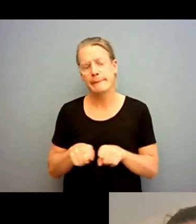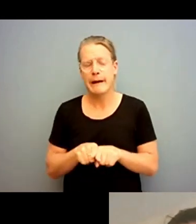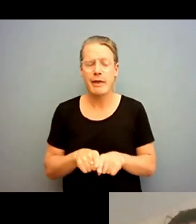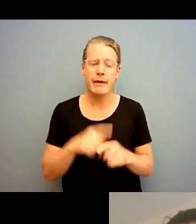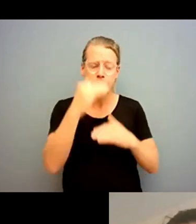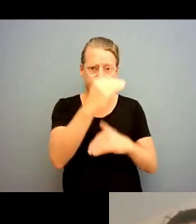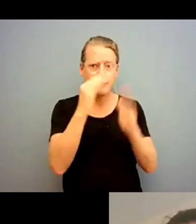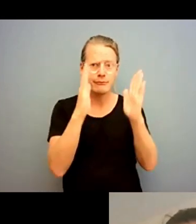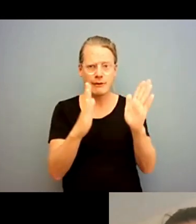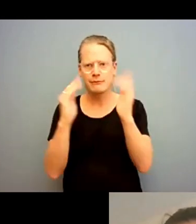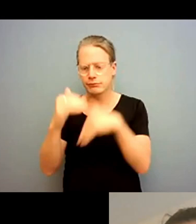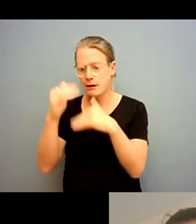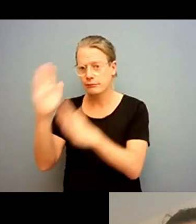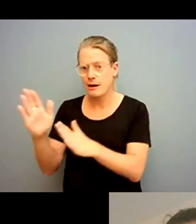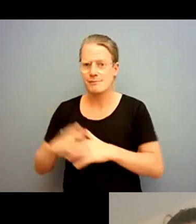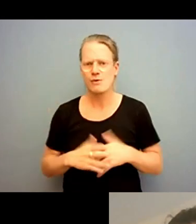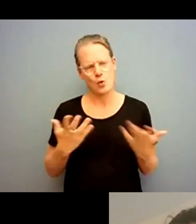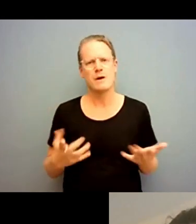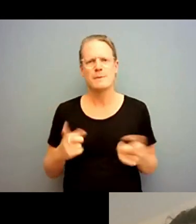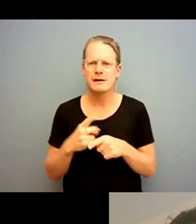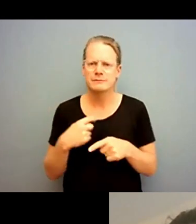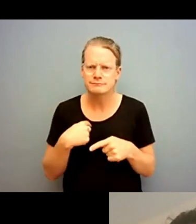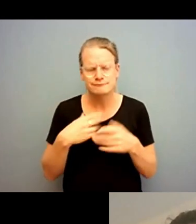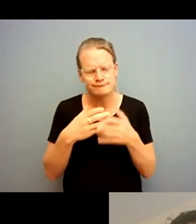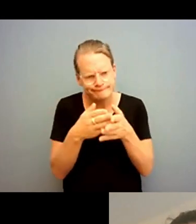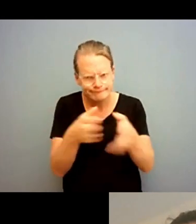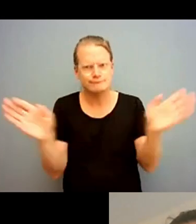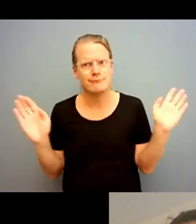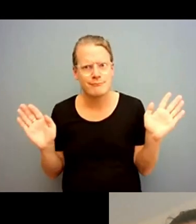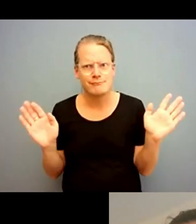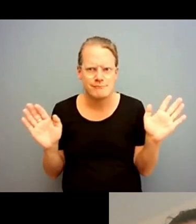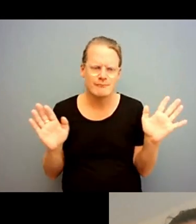region, we have and the inclusion of for example,